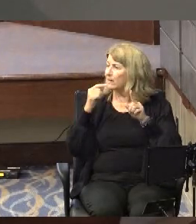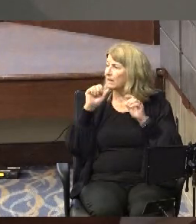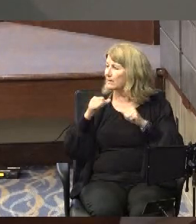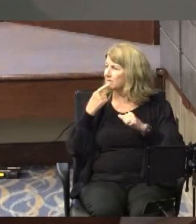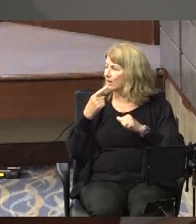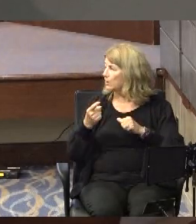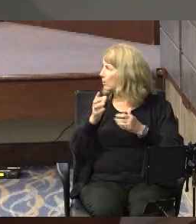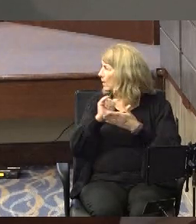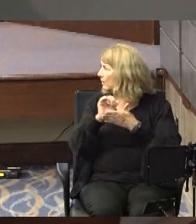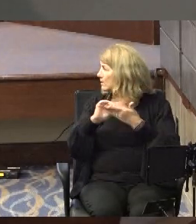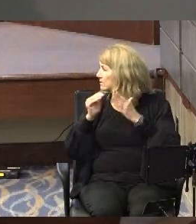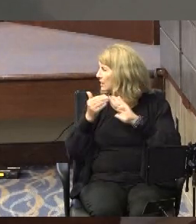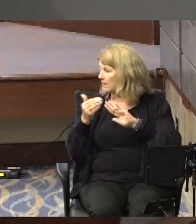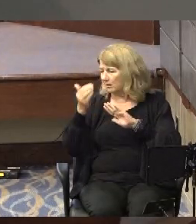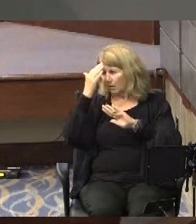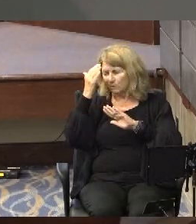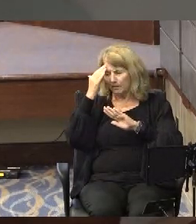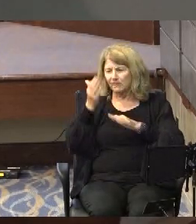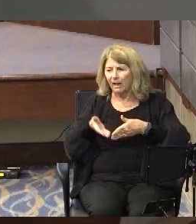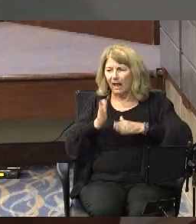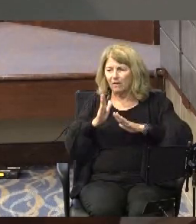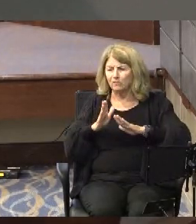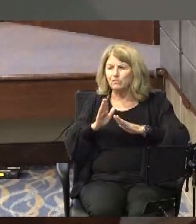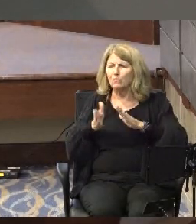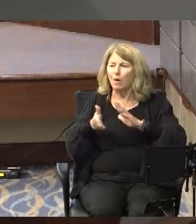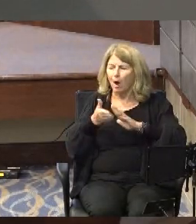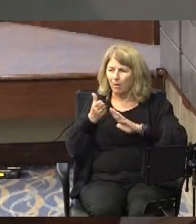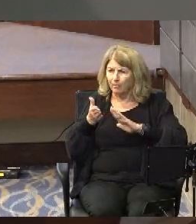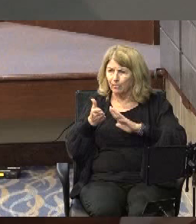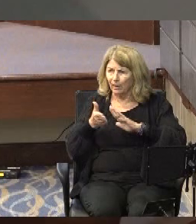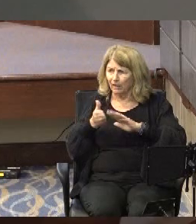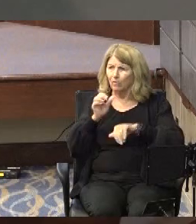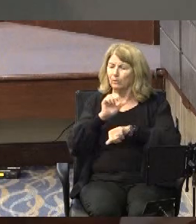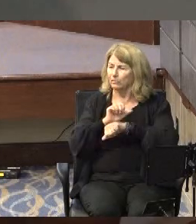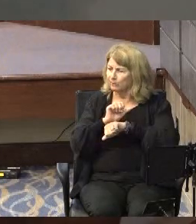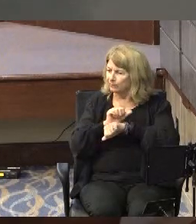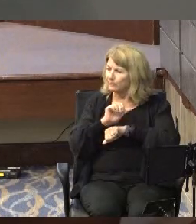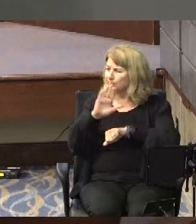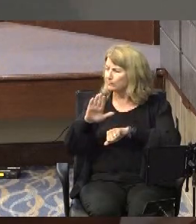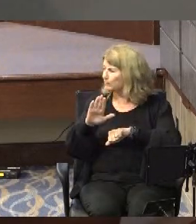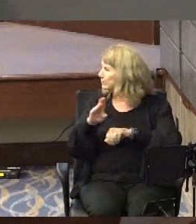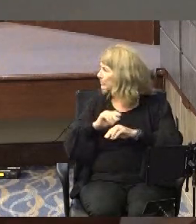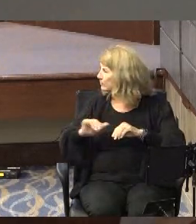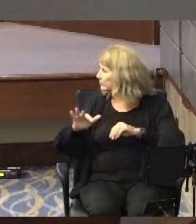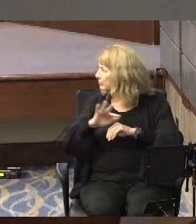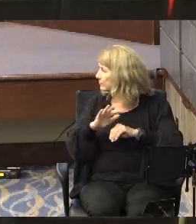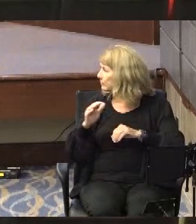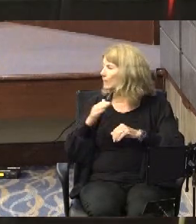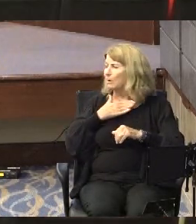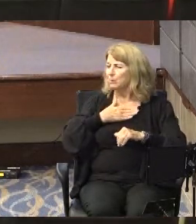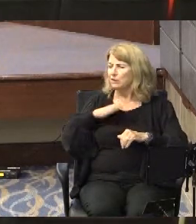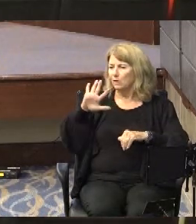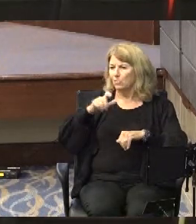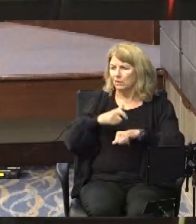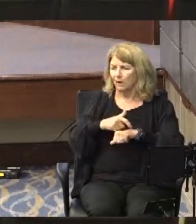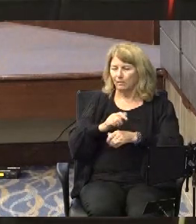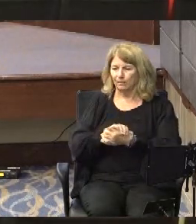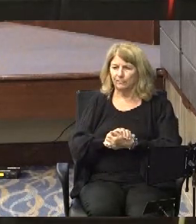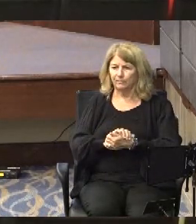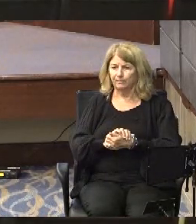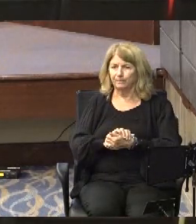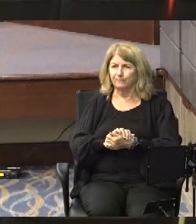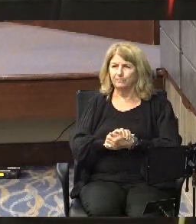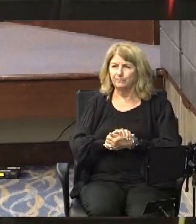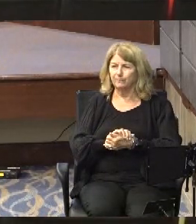their services by allowing them to operate their business on the property would be incredibly appreciated. All right. Thank you, sir. All right, and we